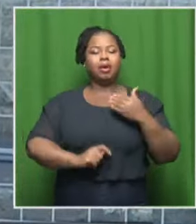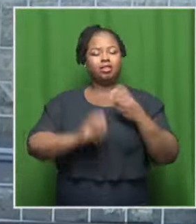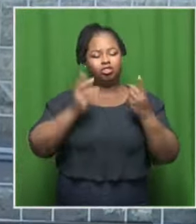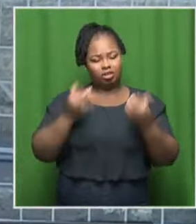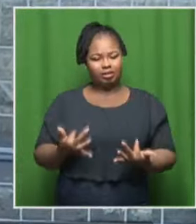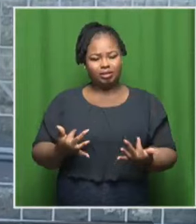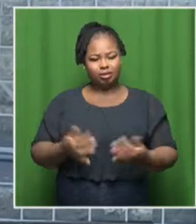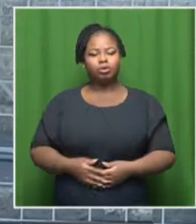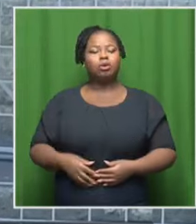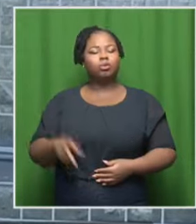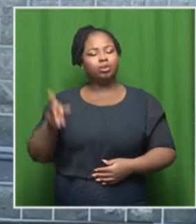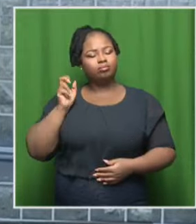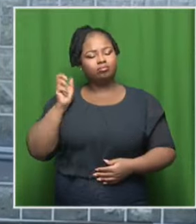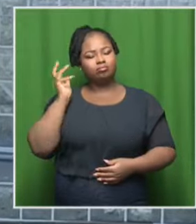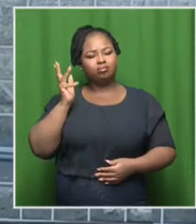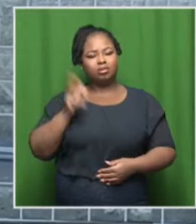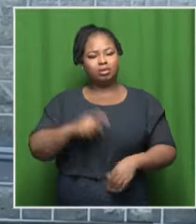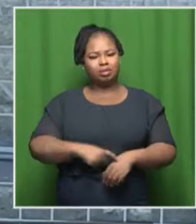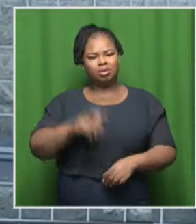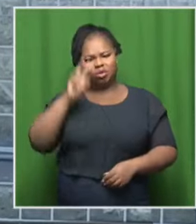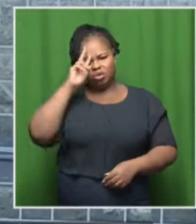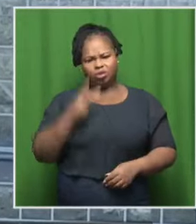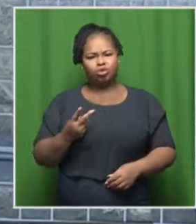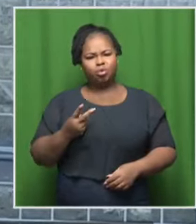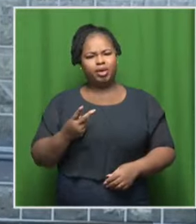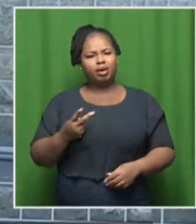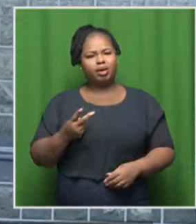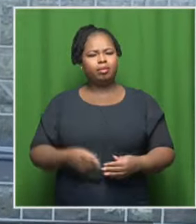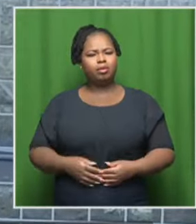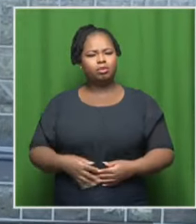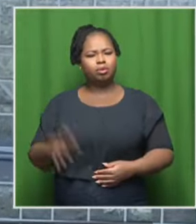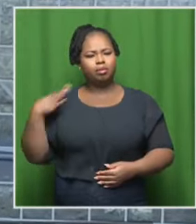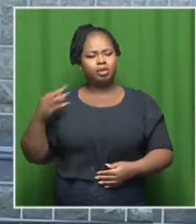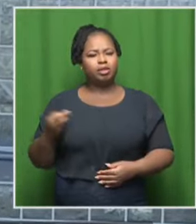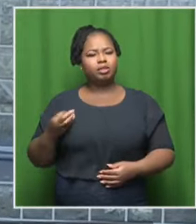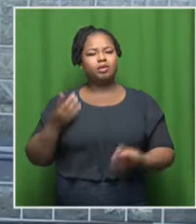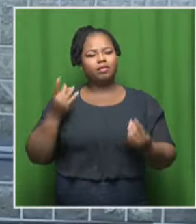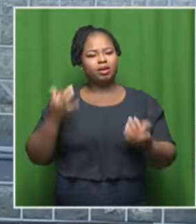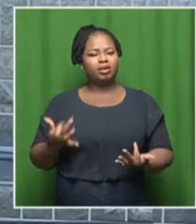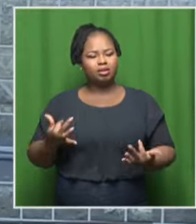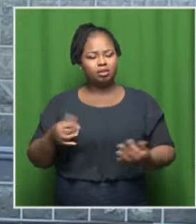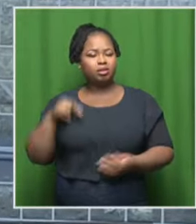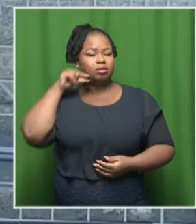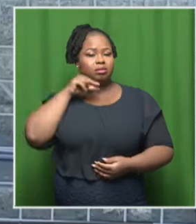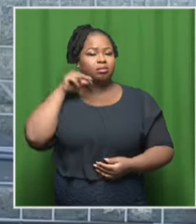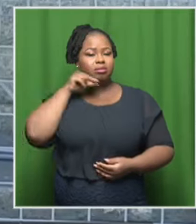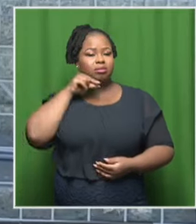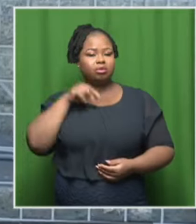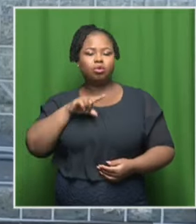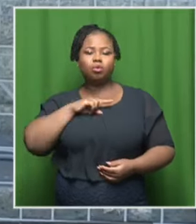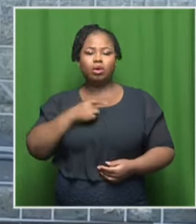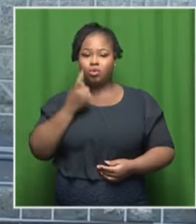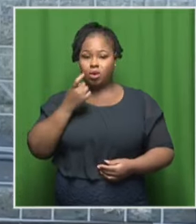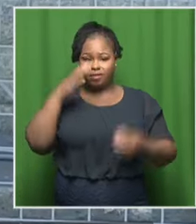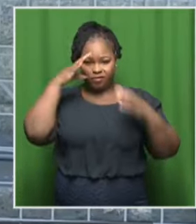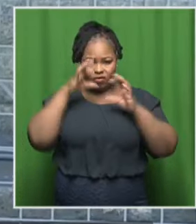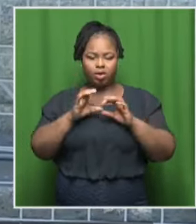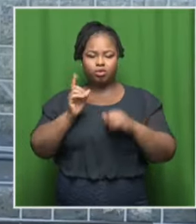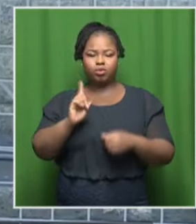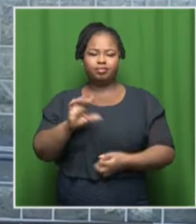we're expected to hear from 2 p.m. from Finance Minister Enoch Godongwana. One of the things he's expected to focus on is the issue